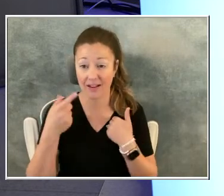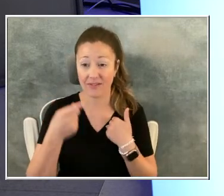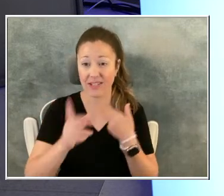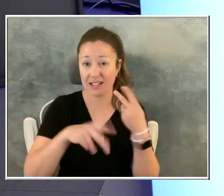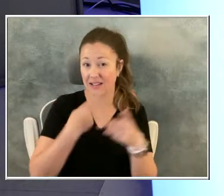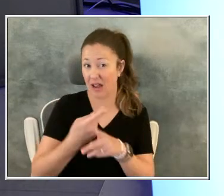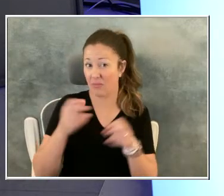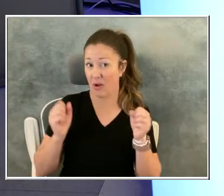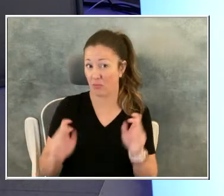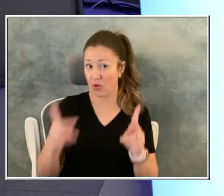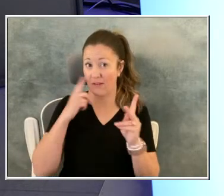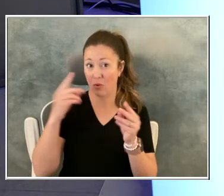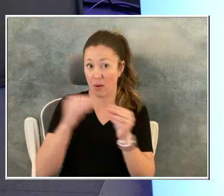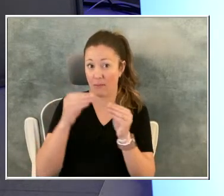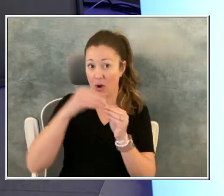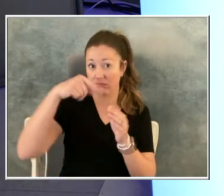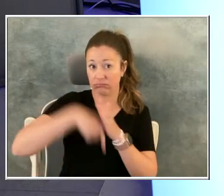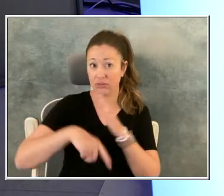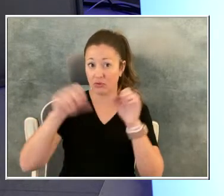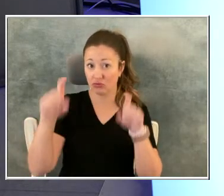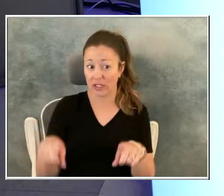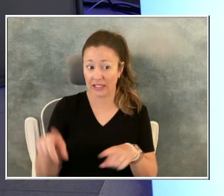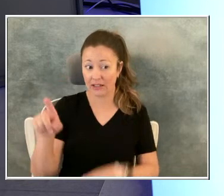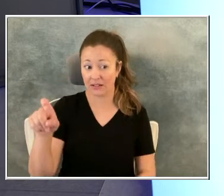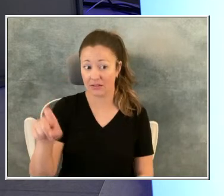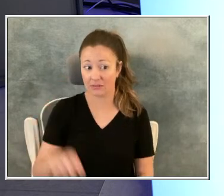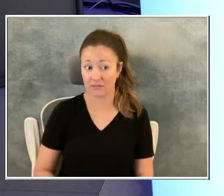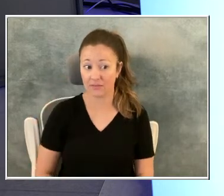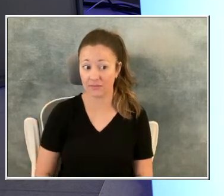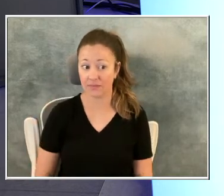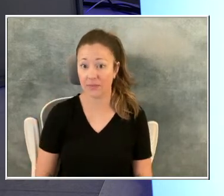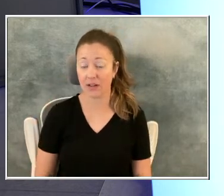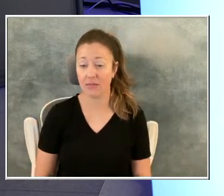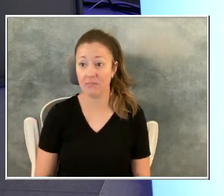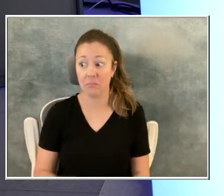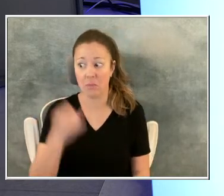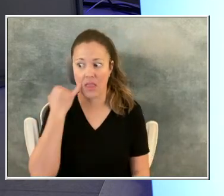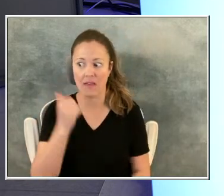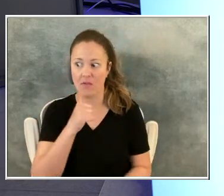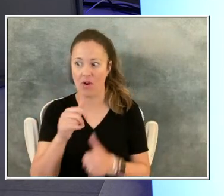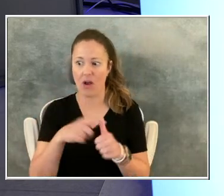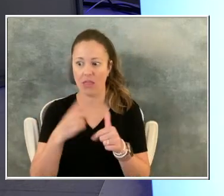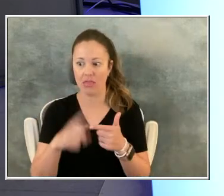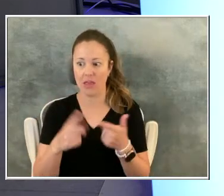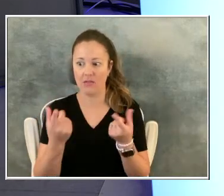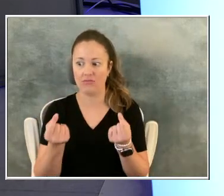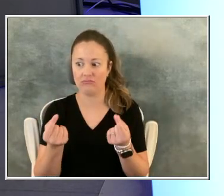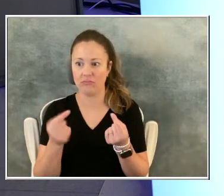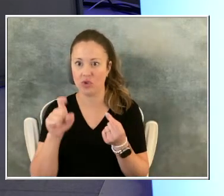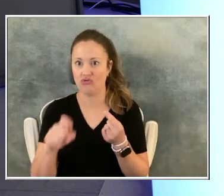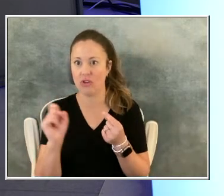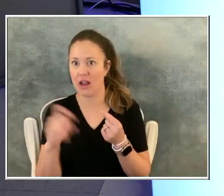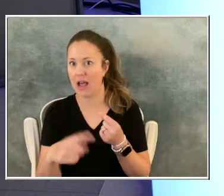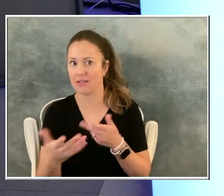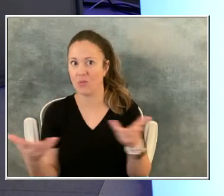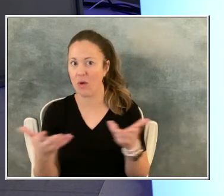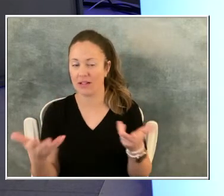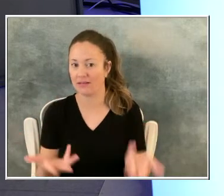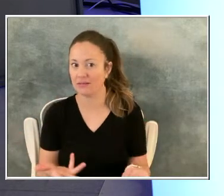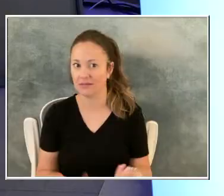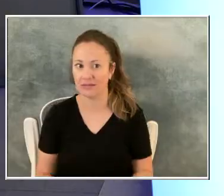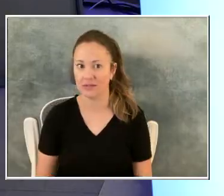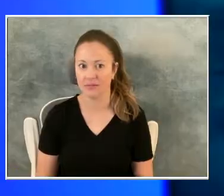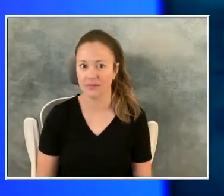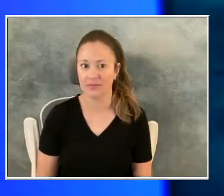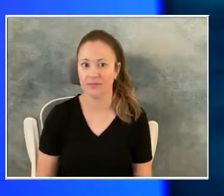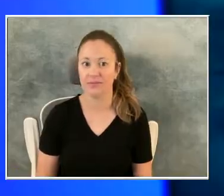opportunity to do some further screening? And if the answer is no, what questions do they ask their doctors about where to go? That's a